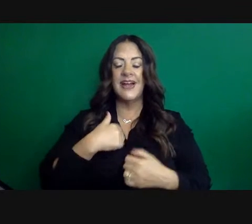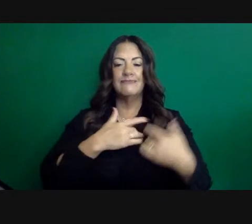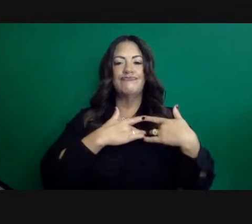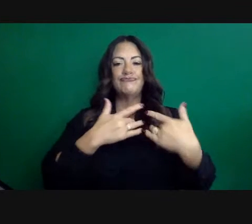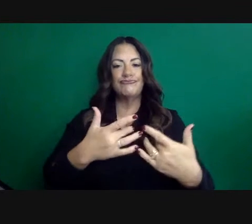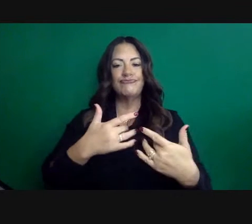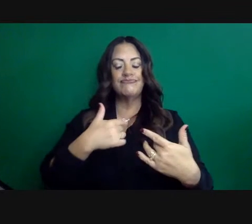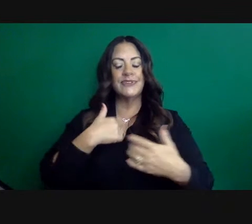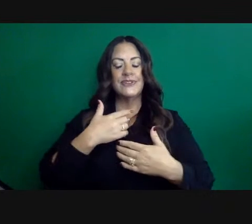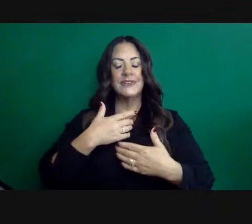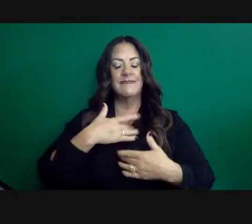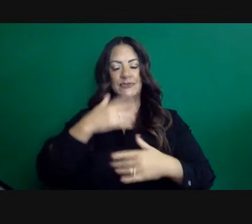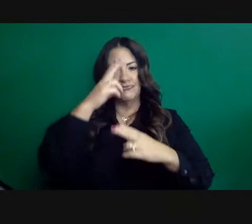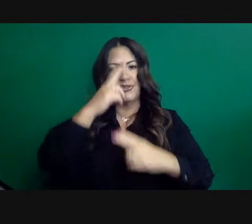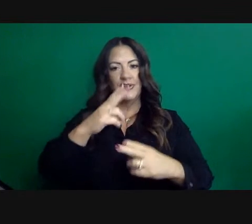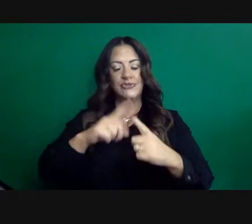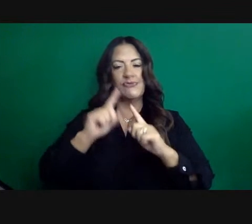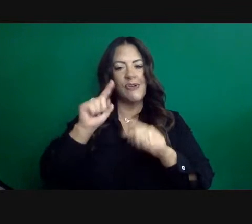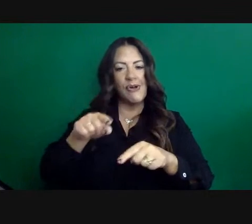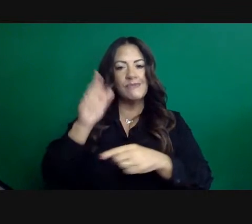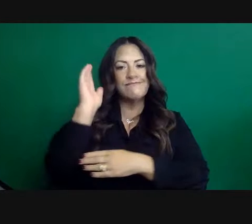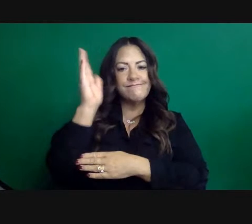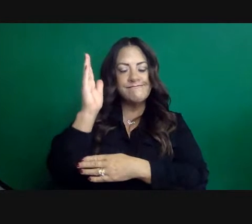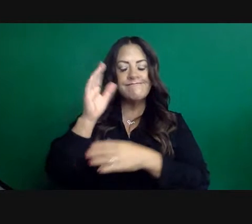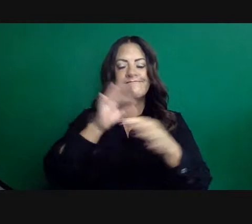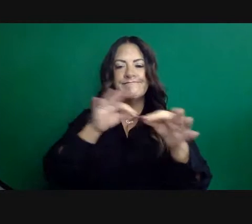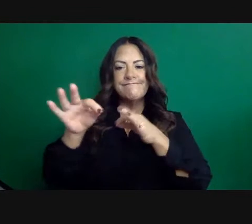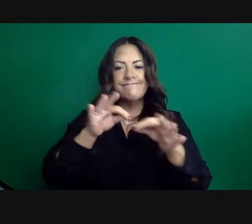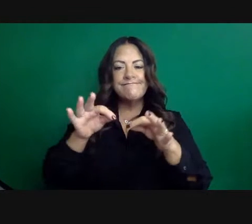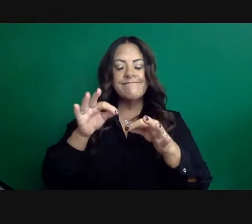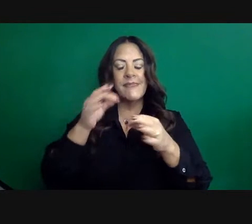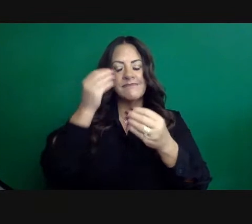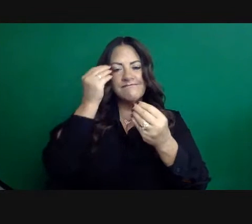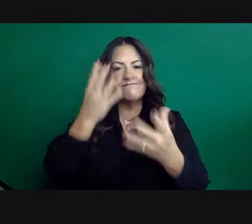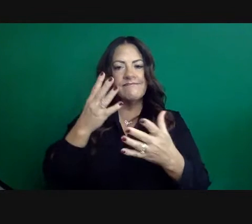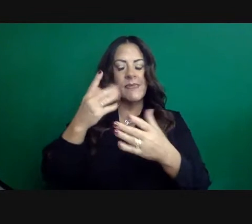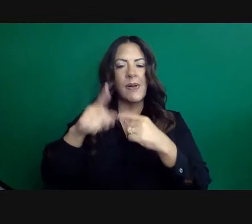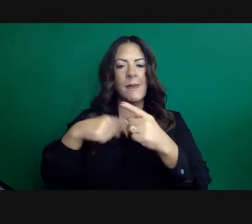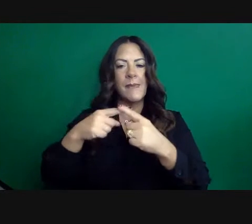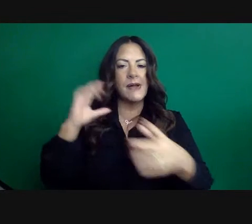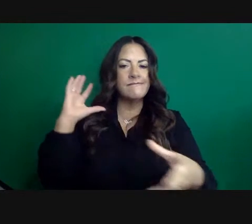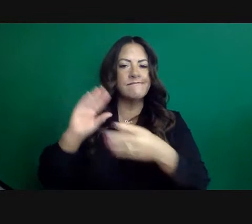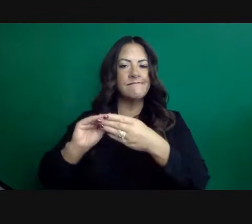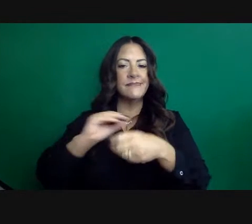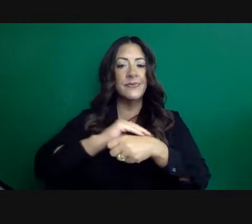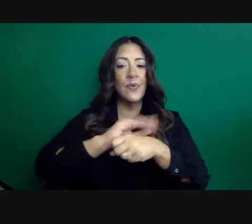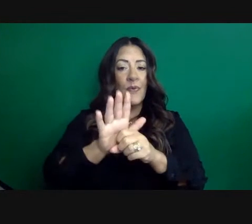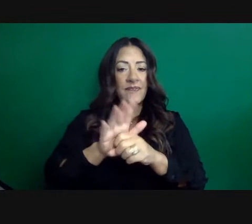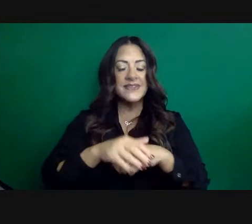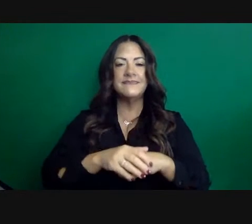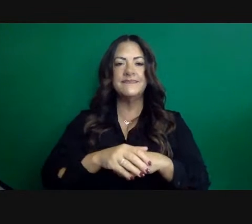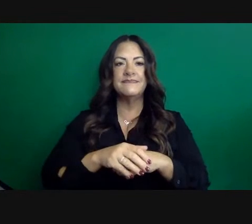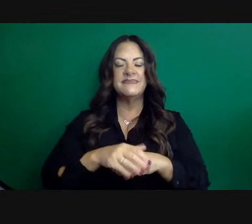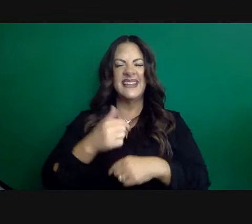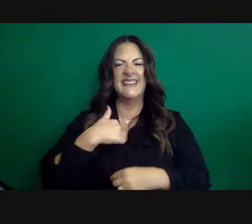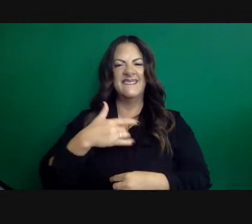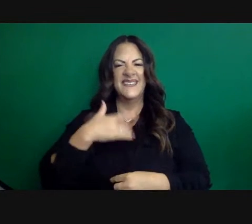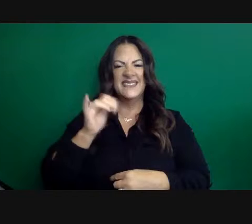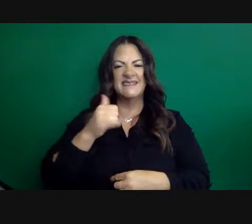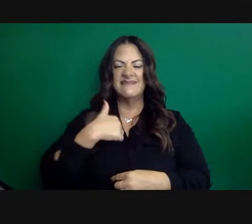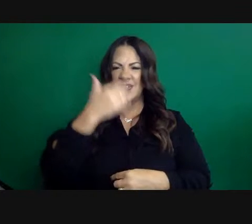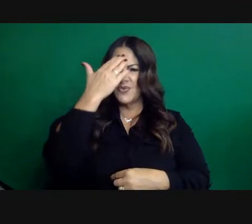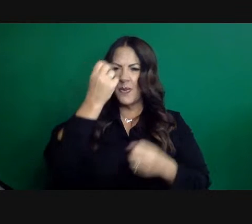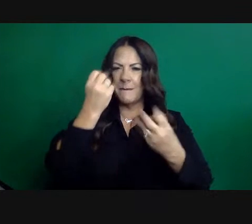about where we are in California's COVID response and come to know many of you over the last many months.